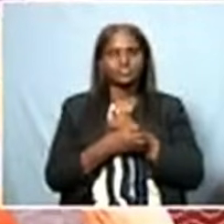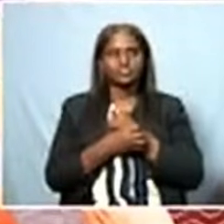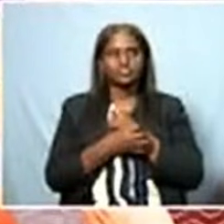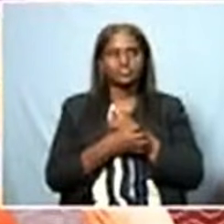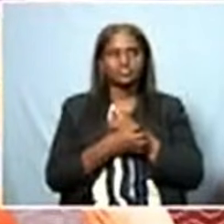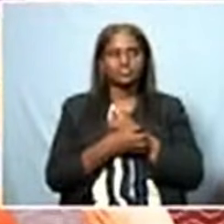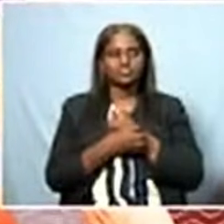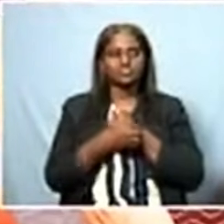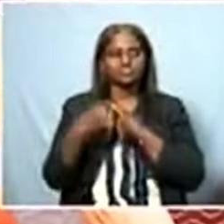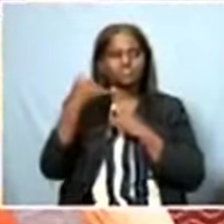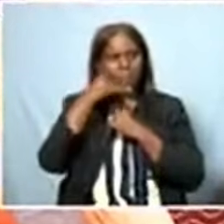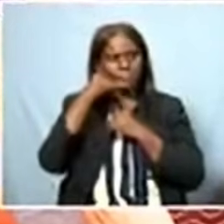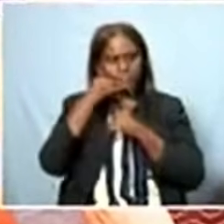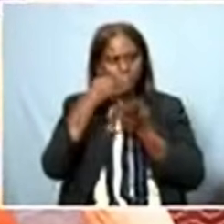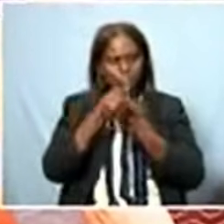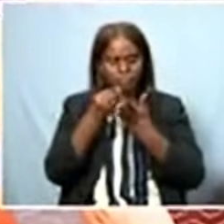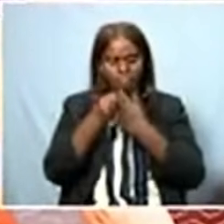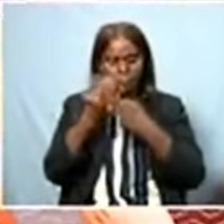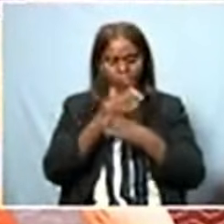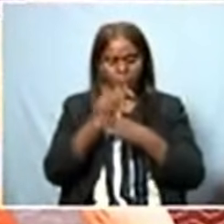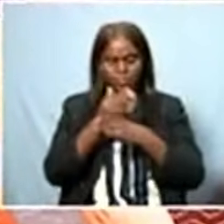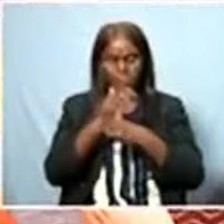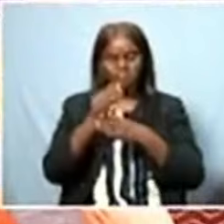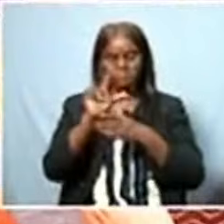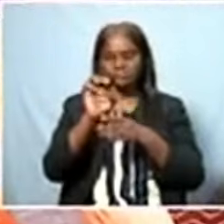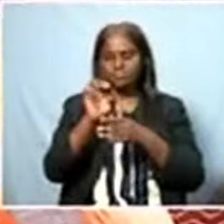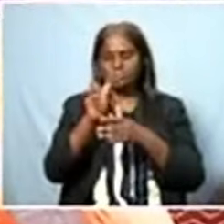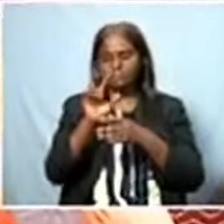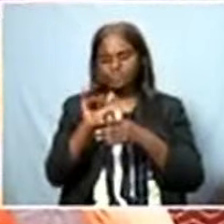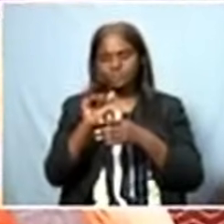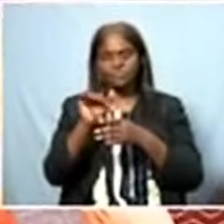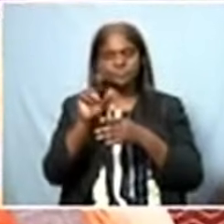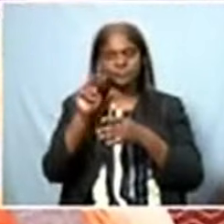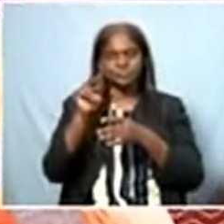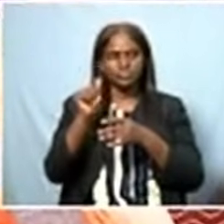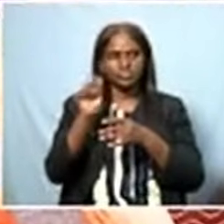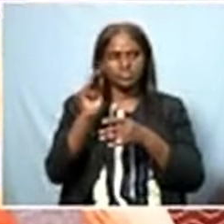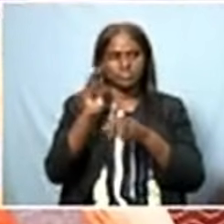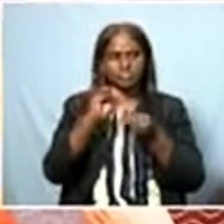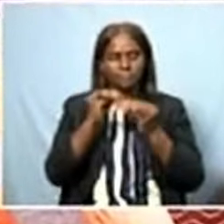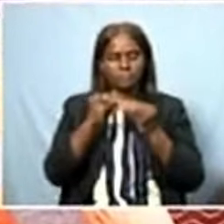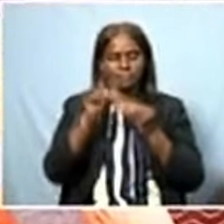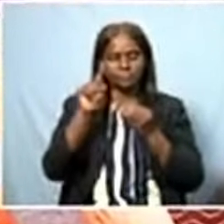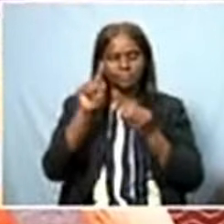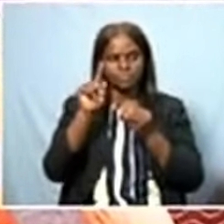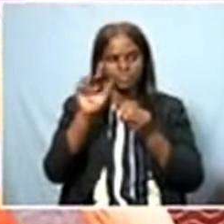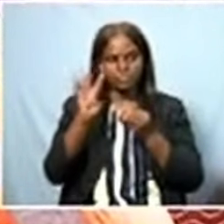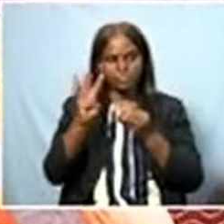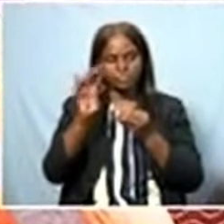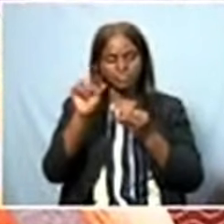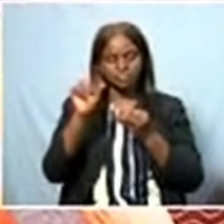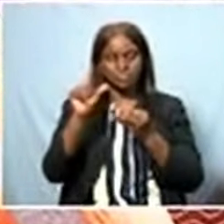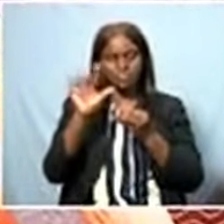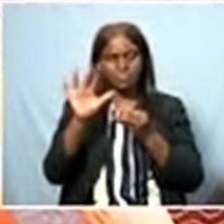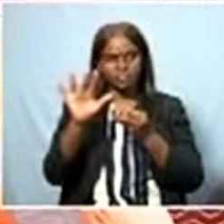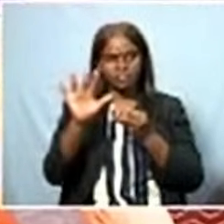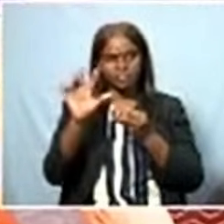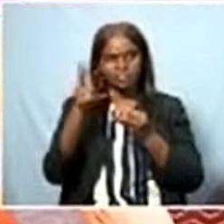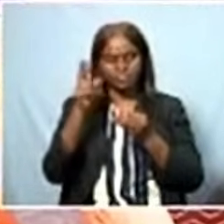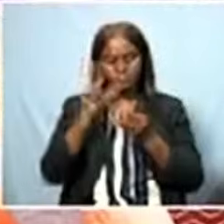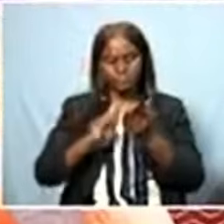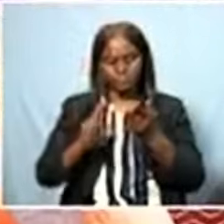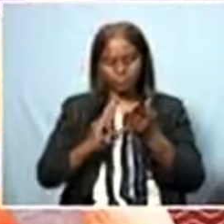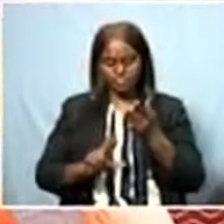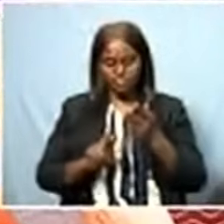The Mobile Money Transaction Levy Amendment Bill, National Assembly Bill Number 24 of 2025, third